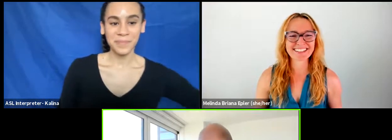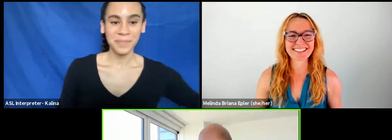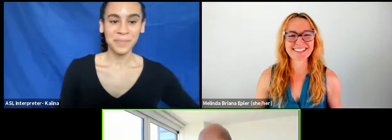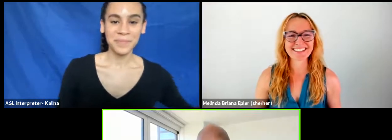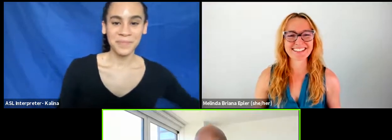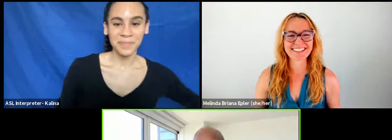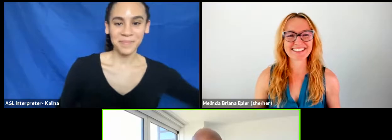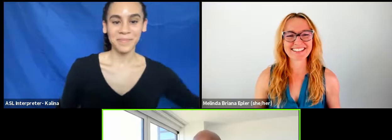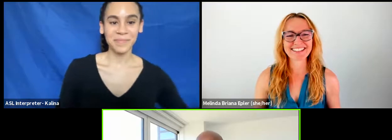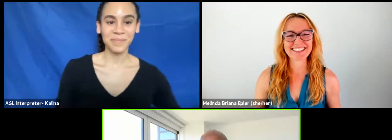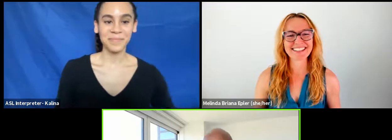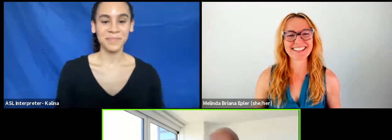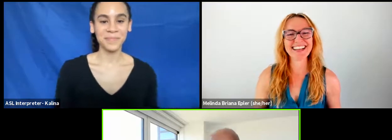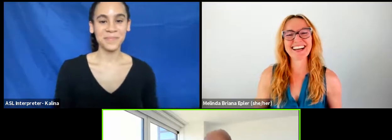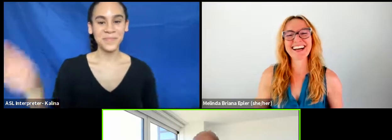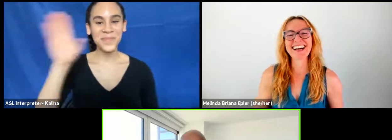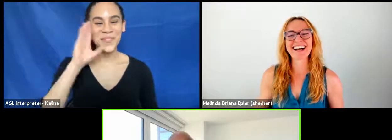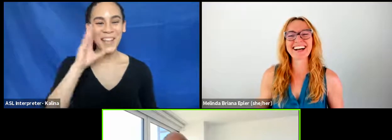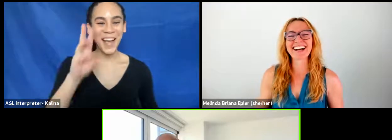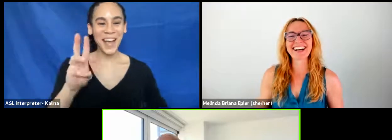Hi, Melinda.